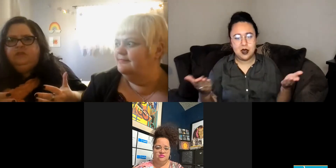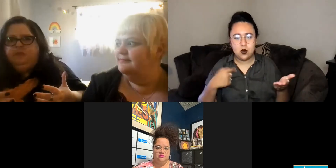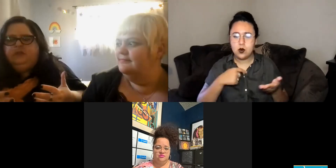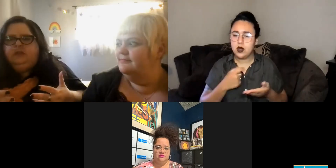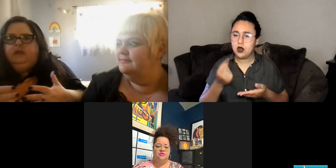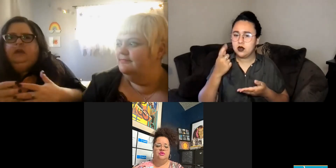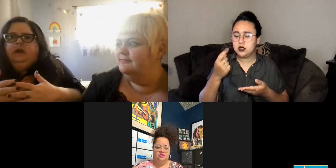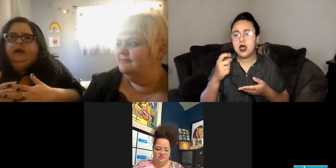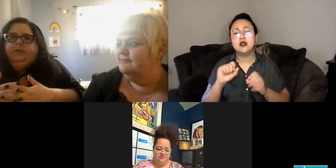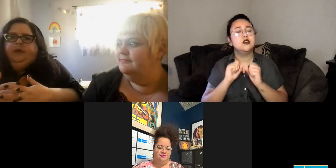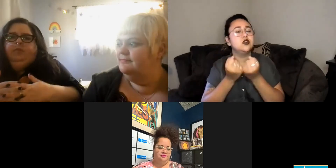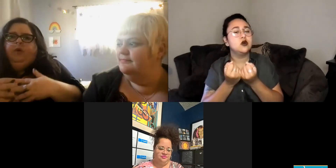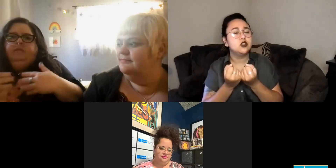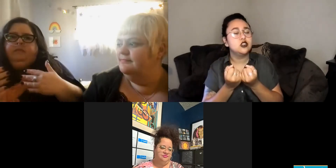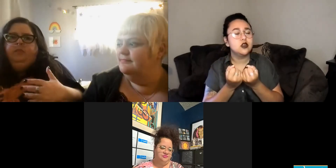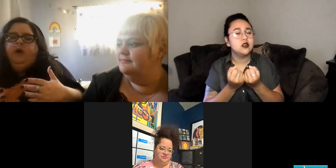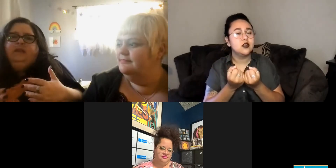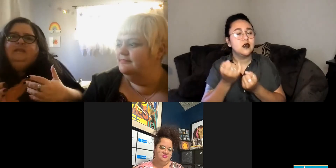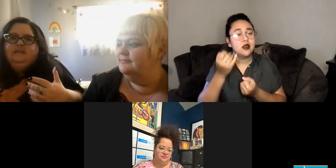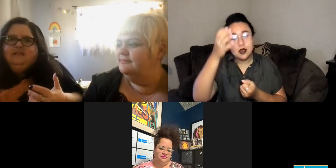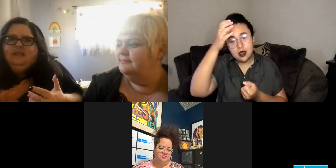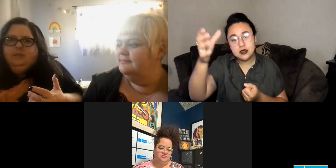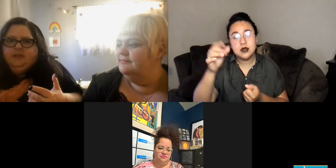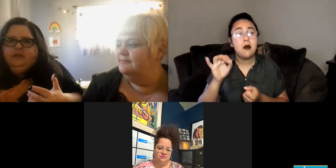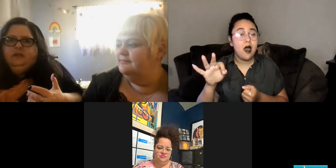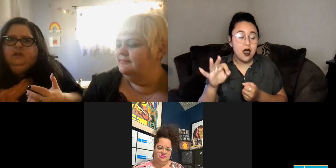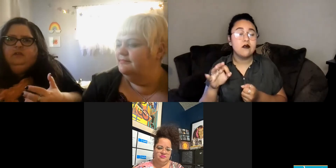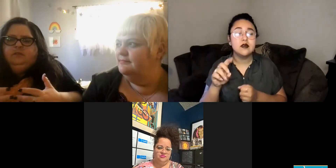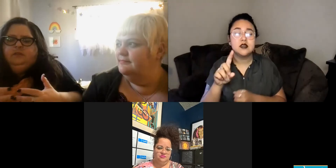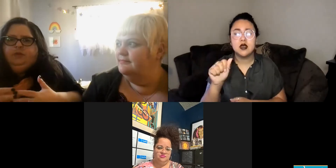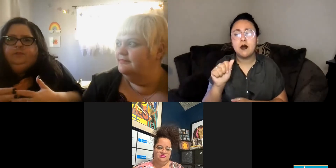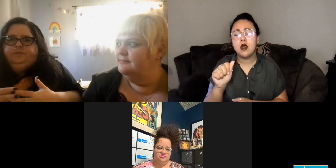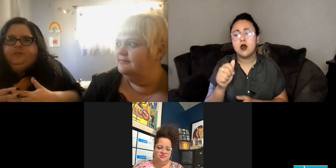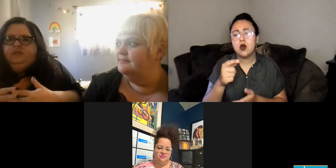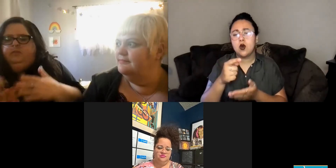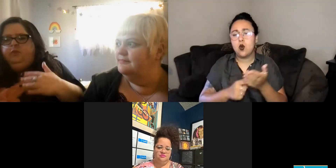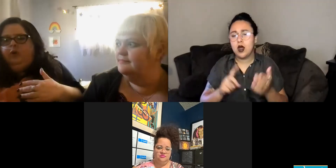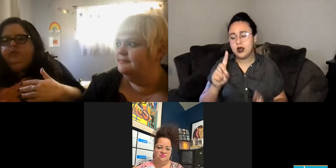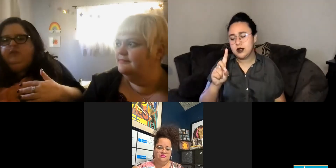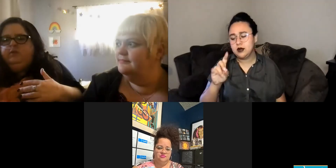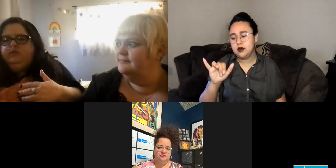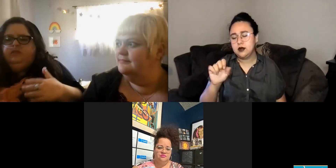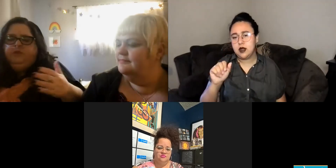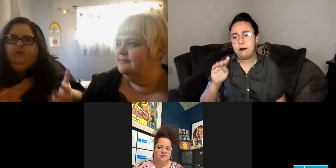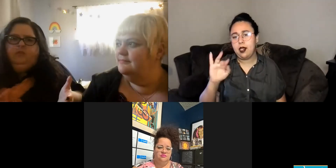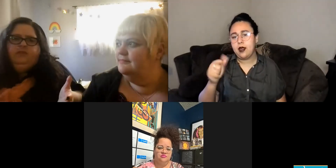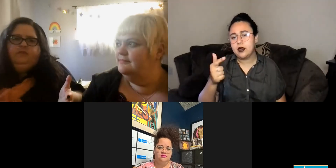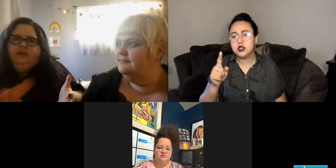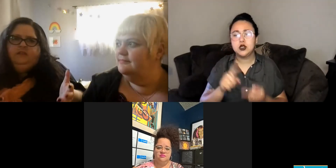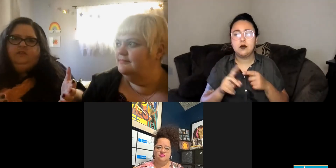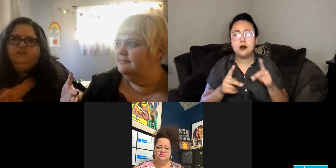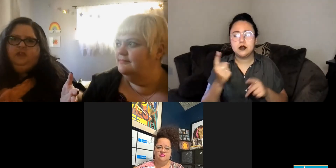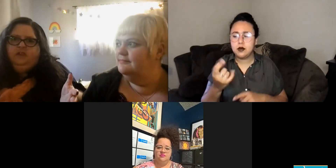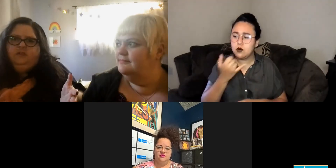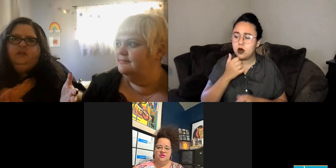of disability, and what is disabling to people. Is there something wrong with you, or is there something wrong with the fact